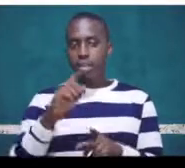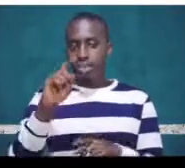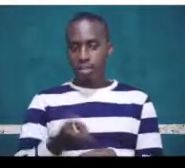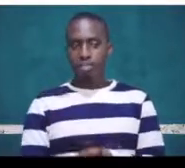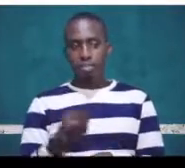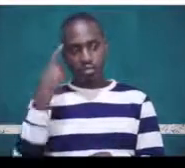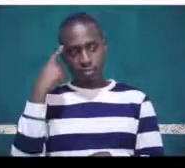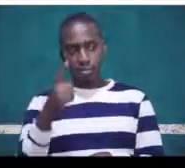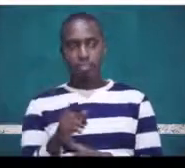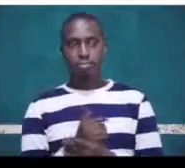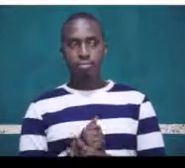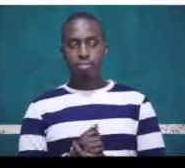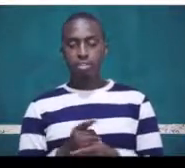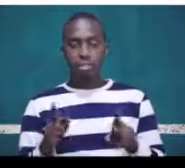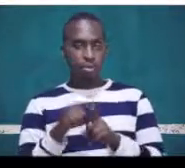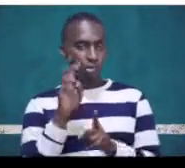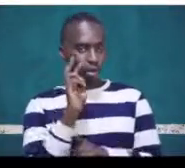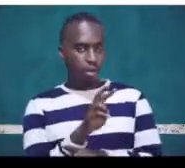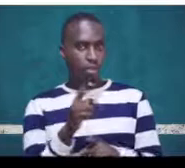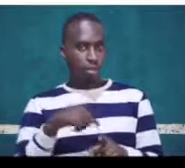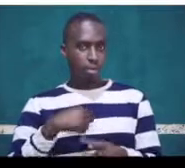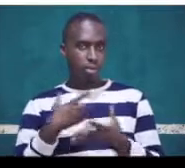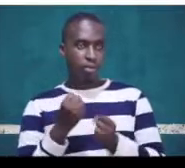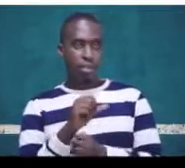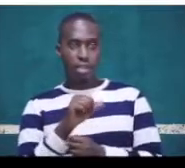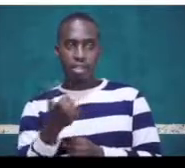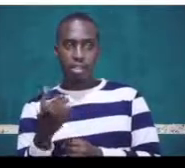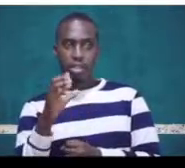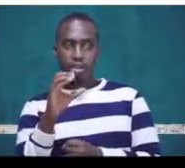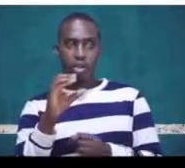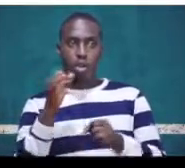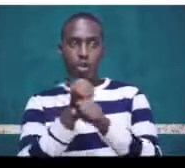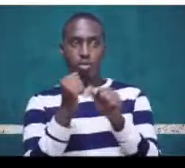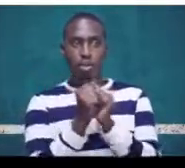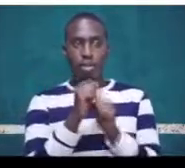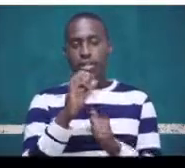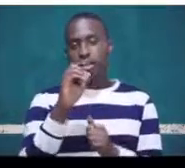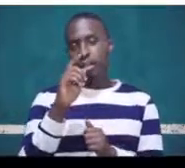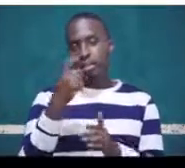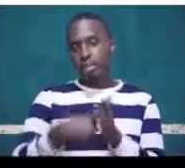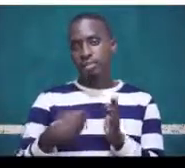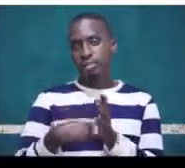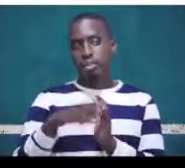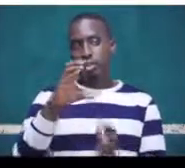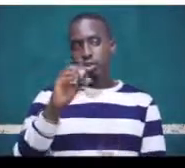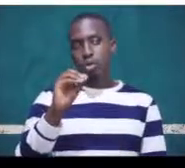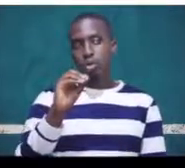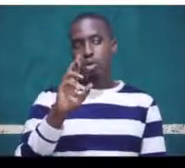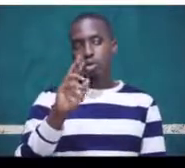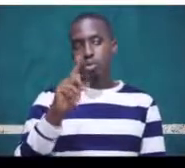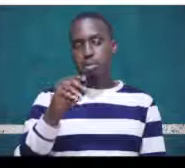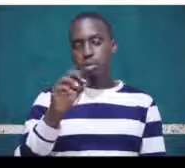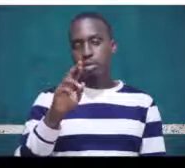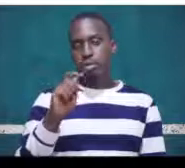value for years. You see, we have also the other called the corporate taxes. This one is for the companies. You